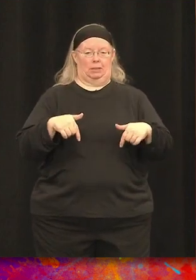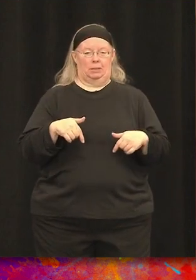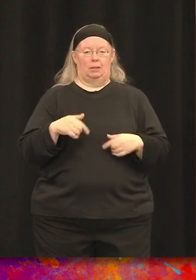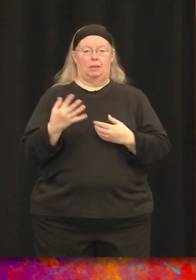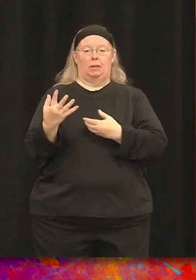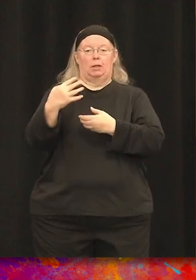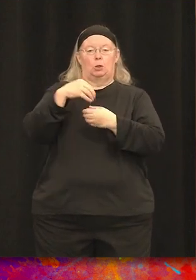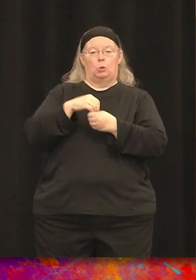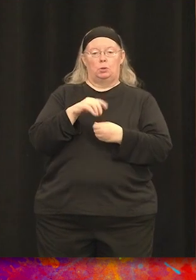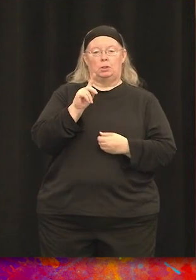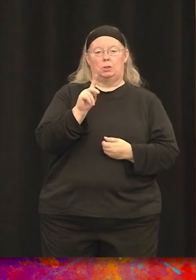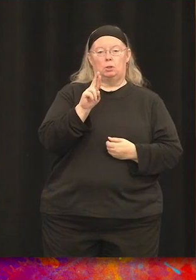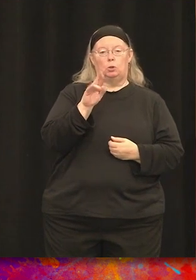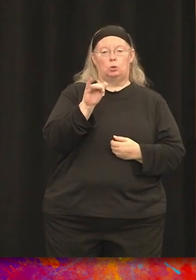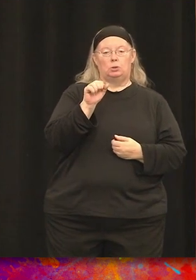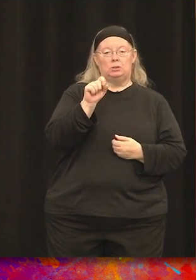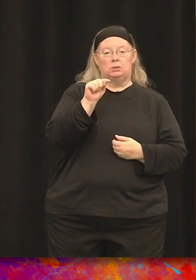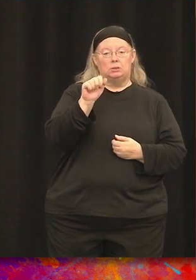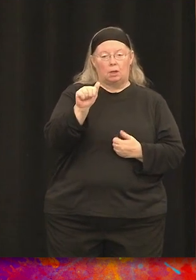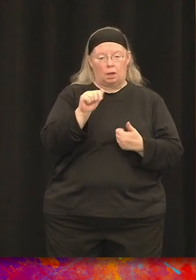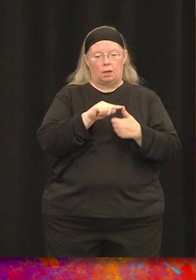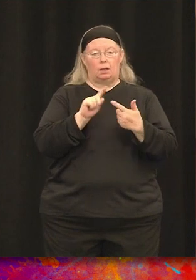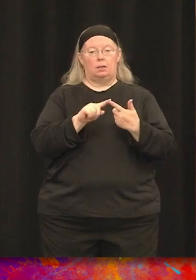Julia, Nancy,